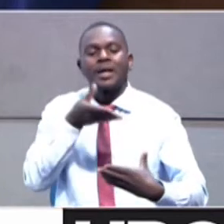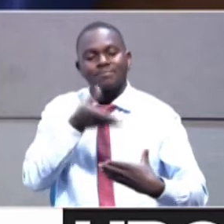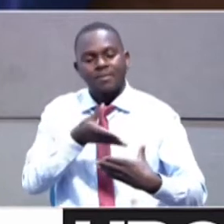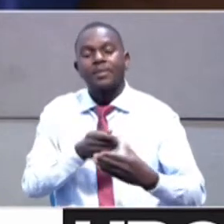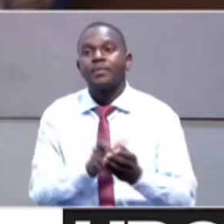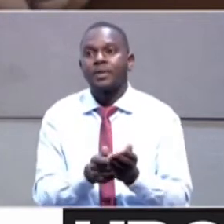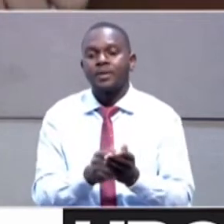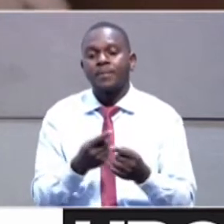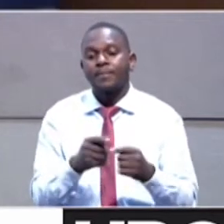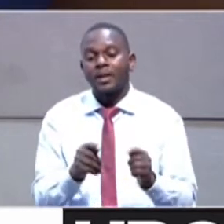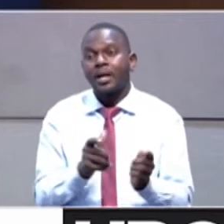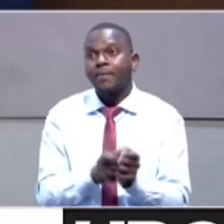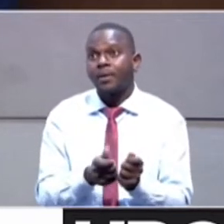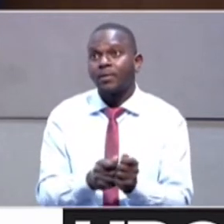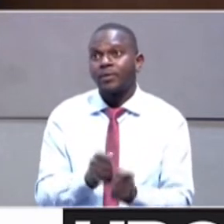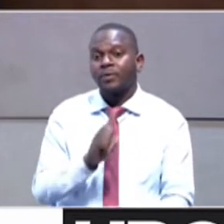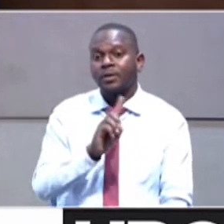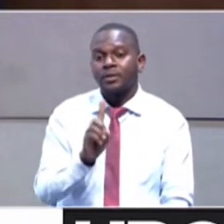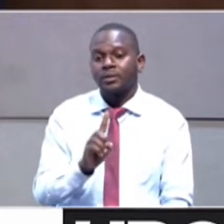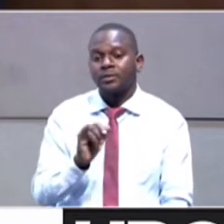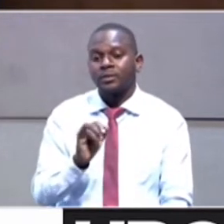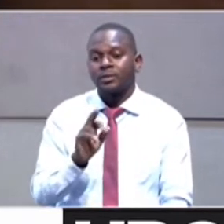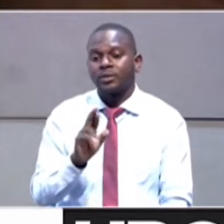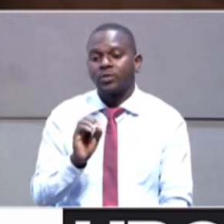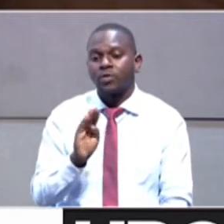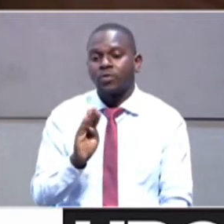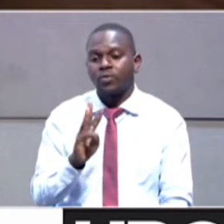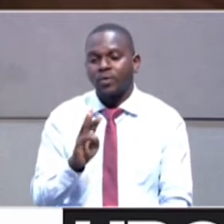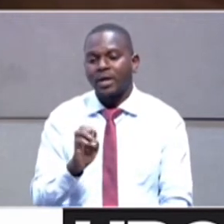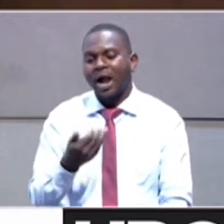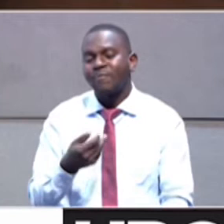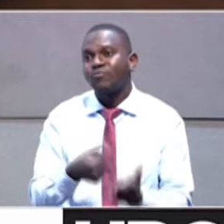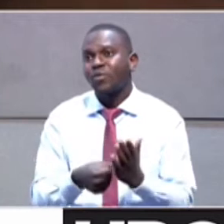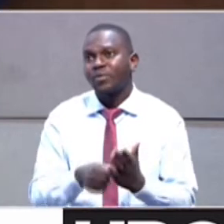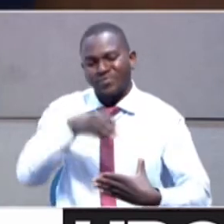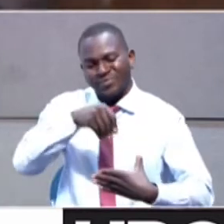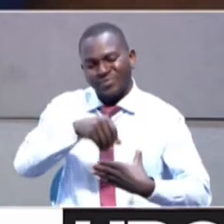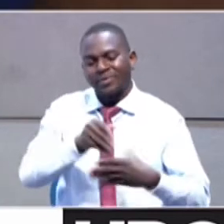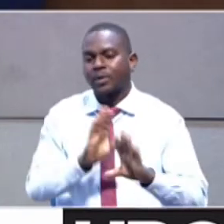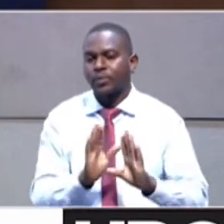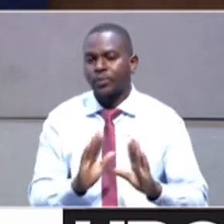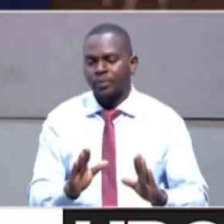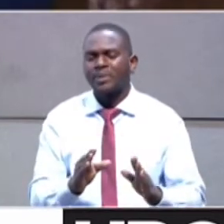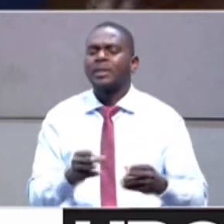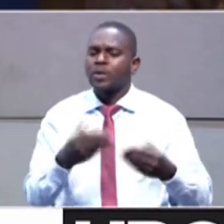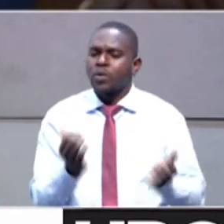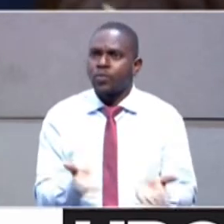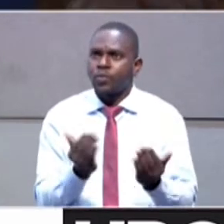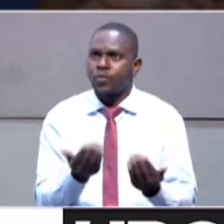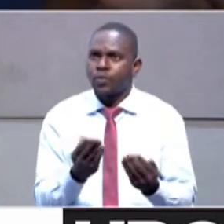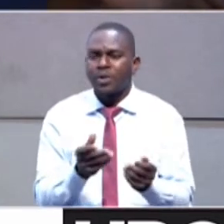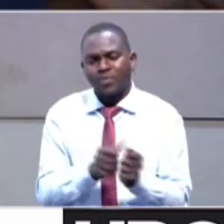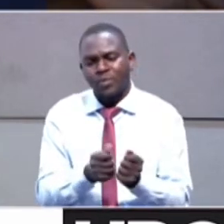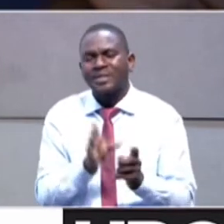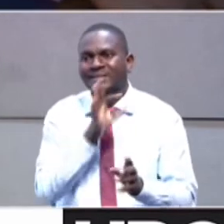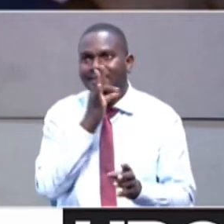aflatoxin. But the maize from Zirogo doesn't have that problem, because it is now being done properly. They make sure that it's dried